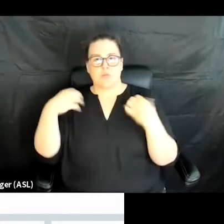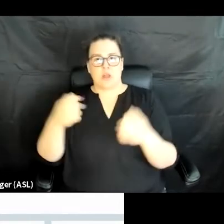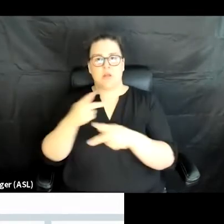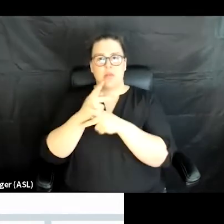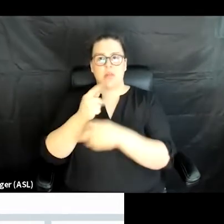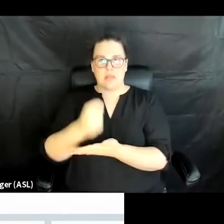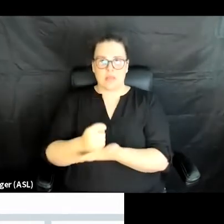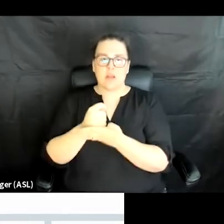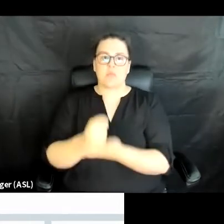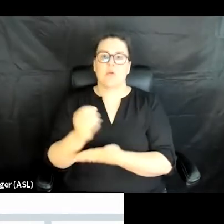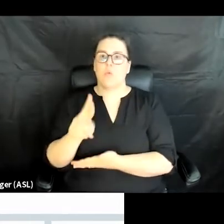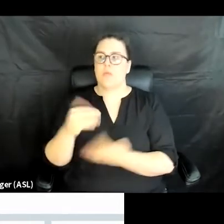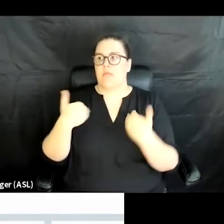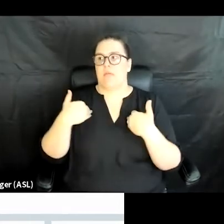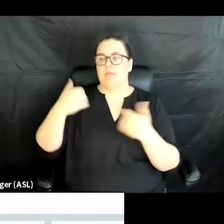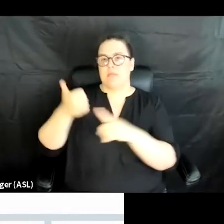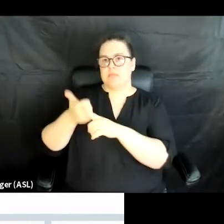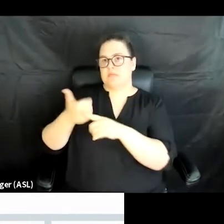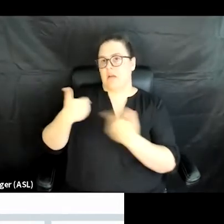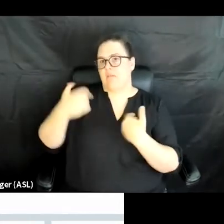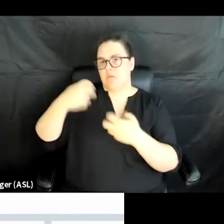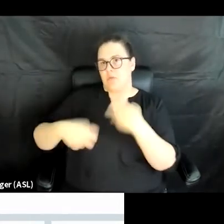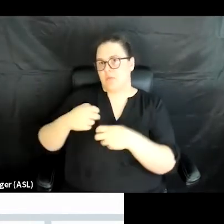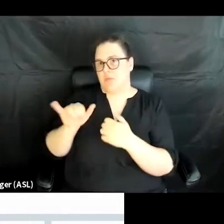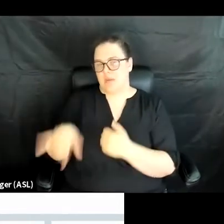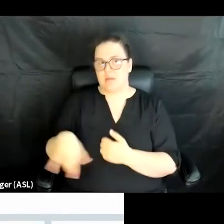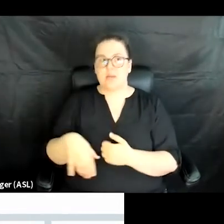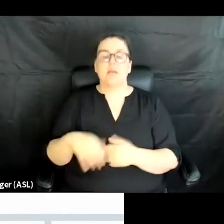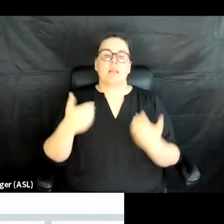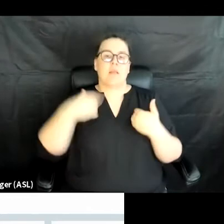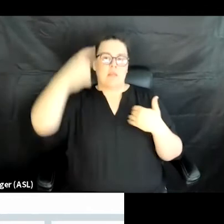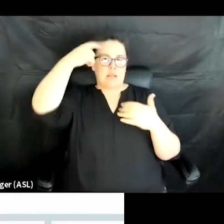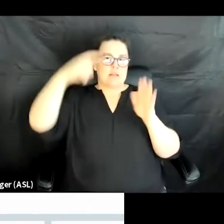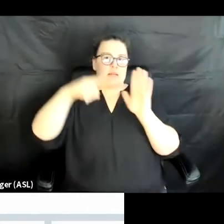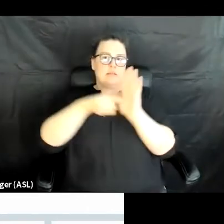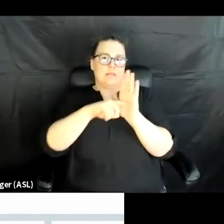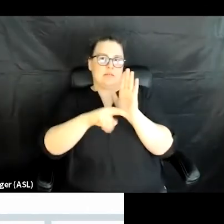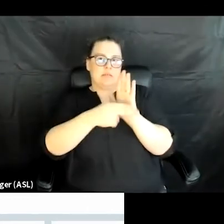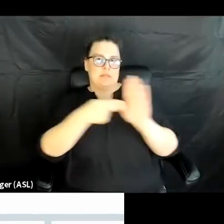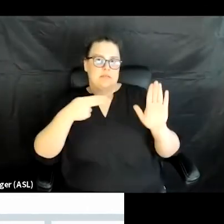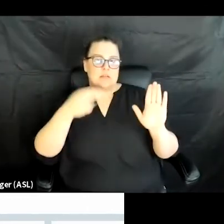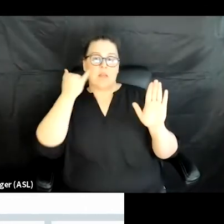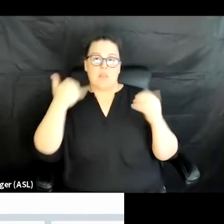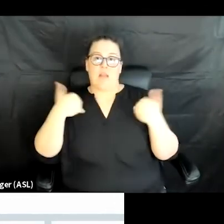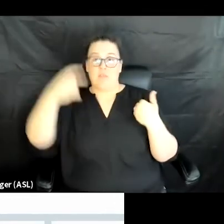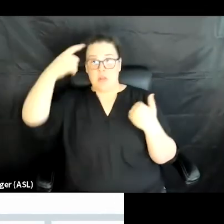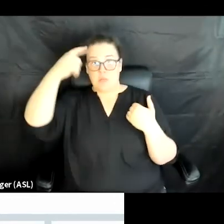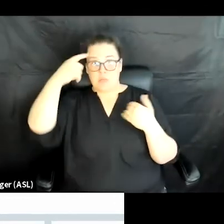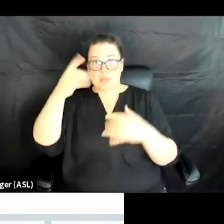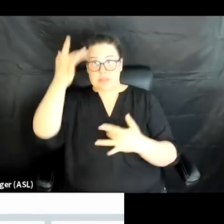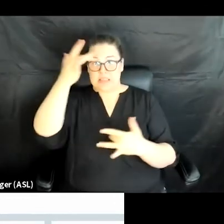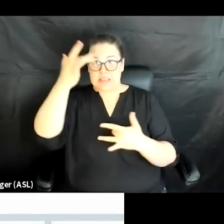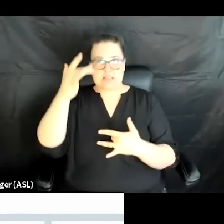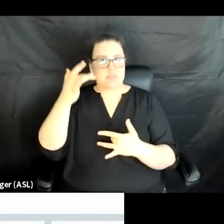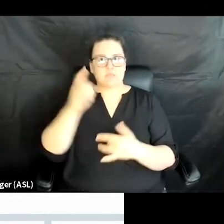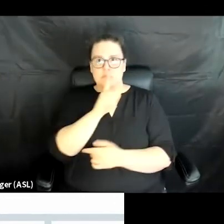mental health. Okay, there's also a stigma that's associated with it. Okay, if a person does have mental illness, it stays within the family. They